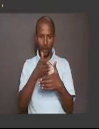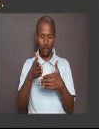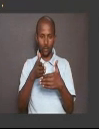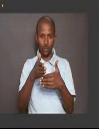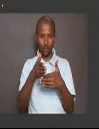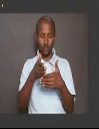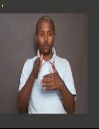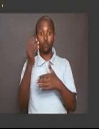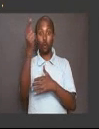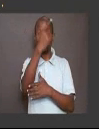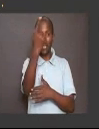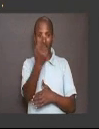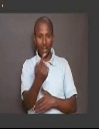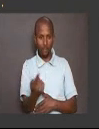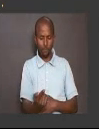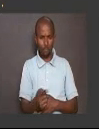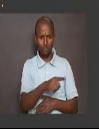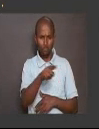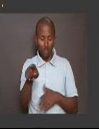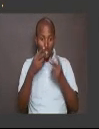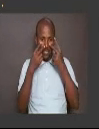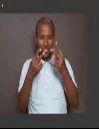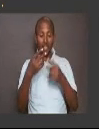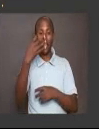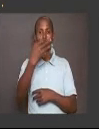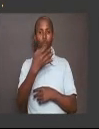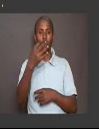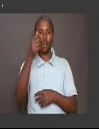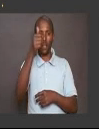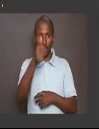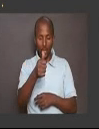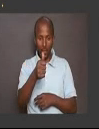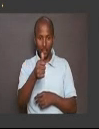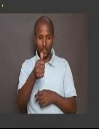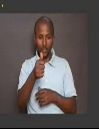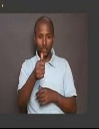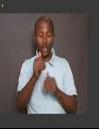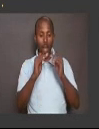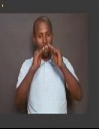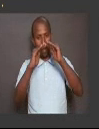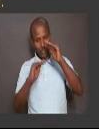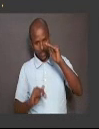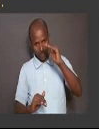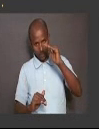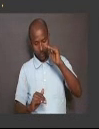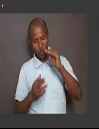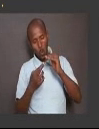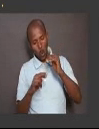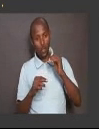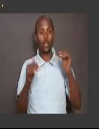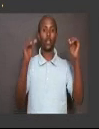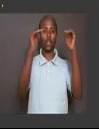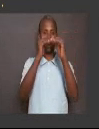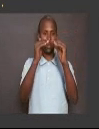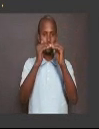From this graph, we can see that f of a is less than or equal